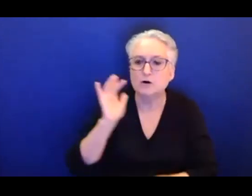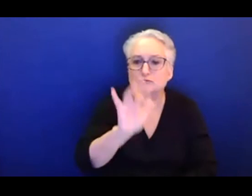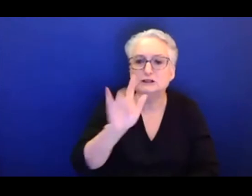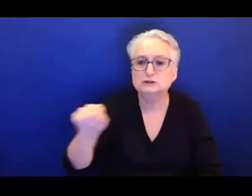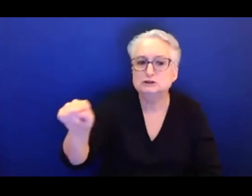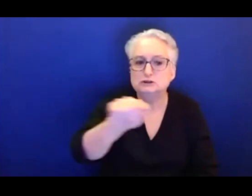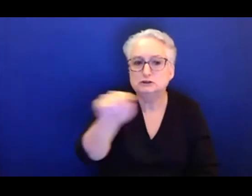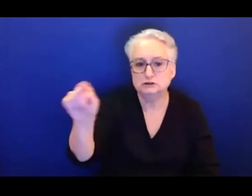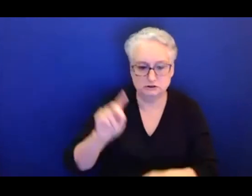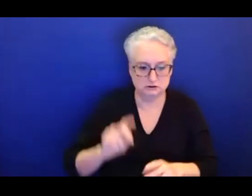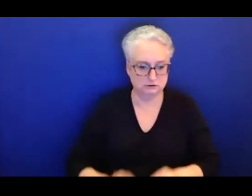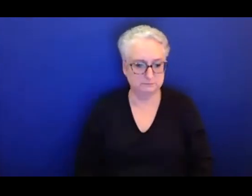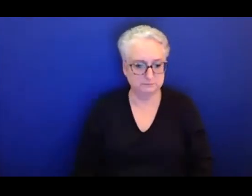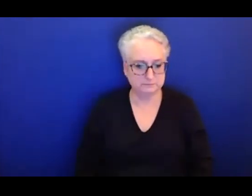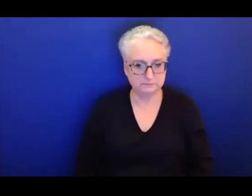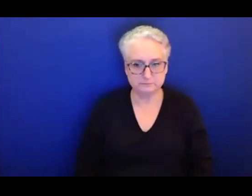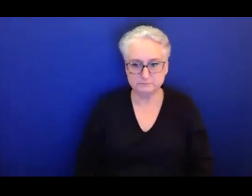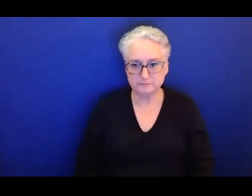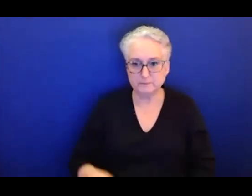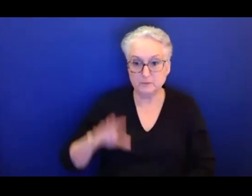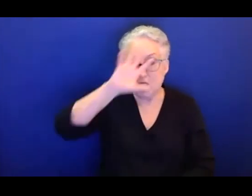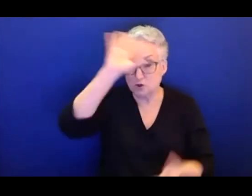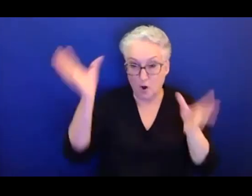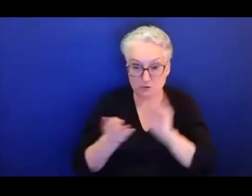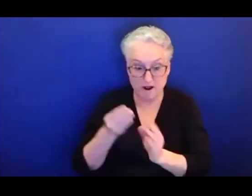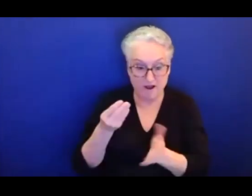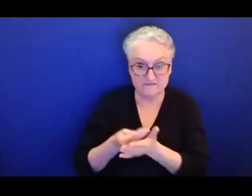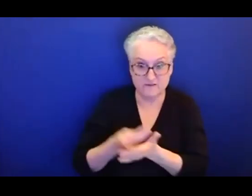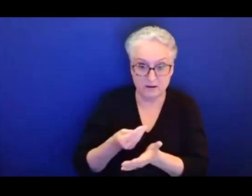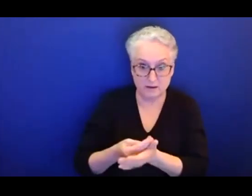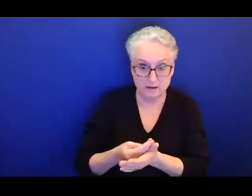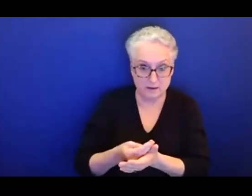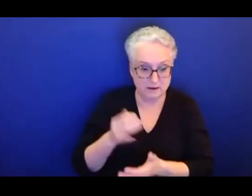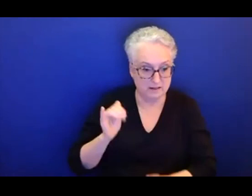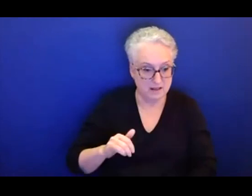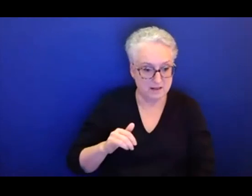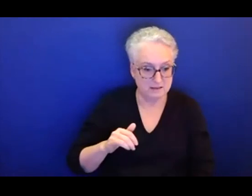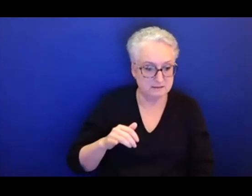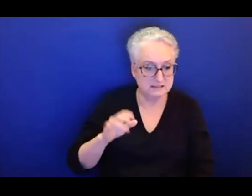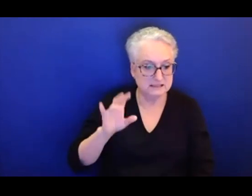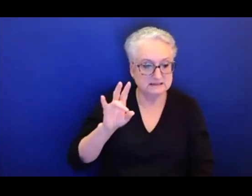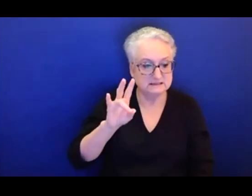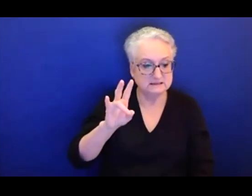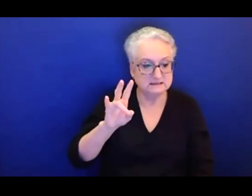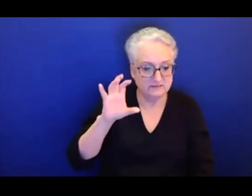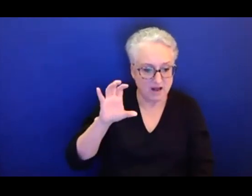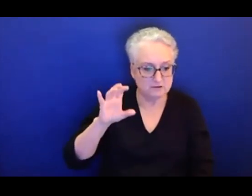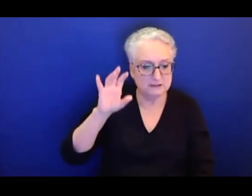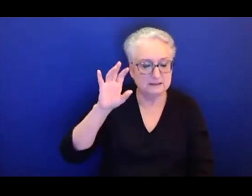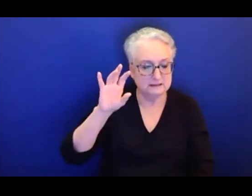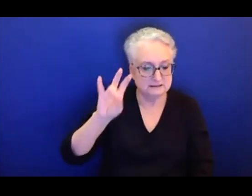are $707,000, 618, sorry, and 1,089 persons or households